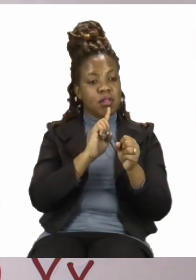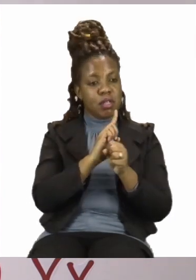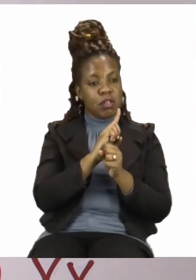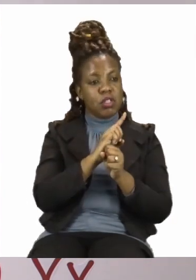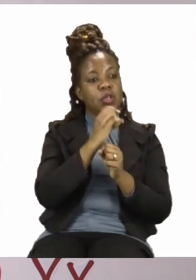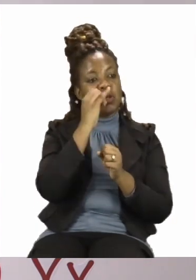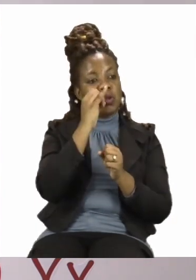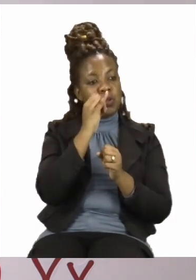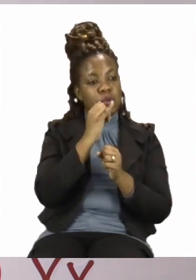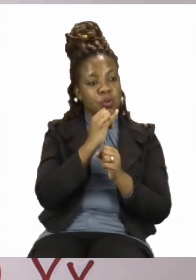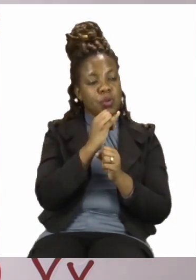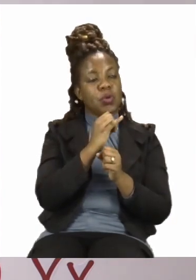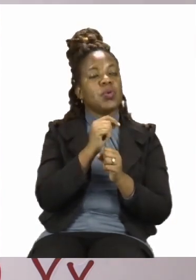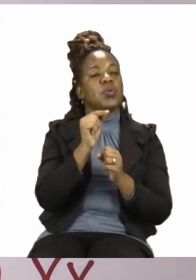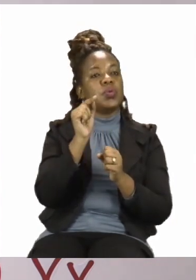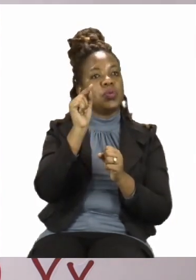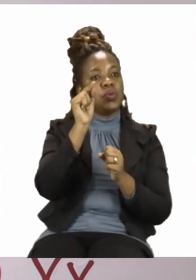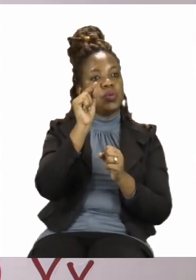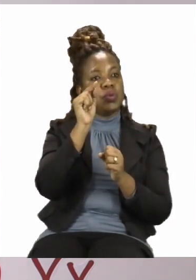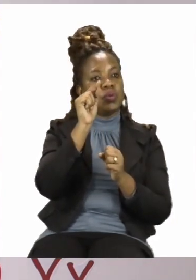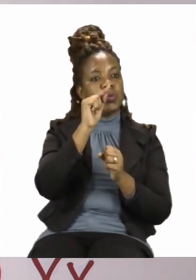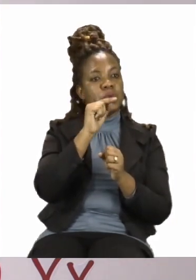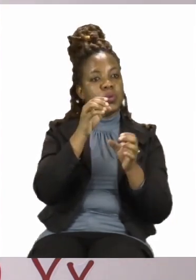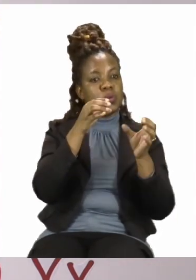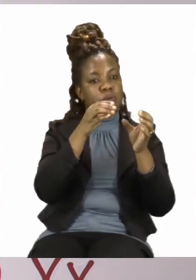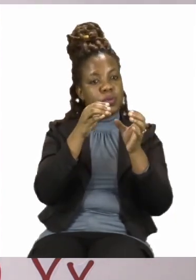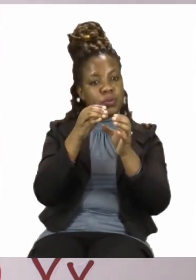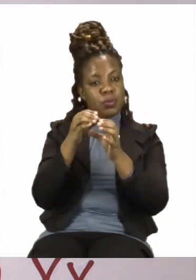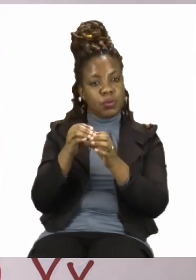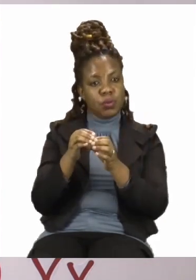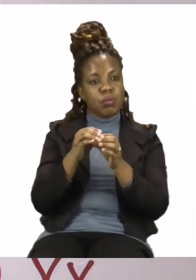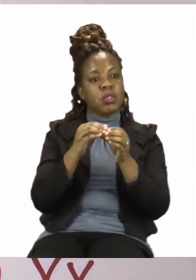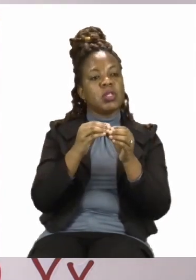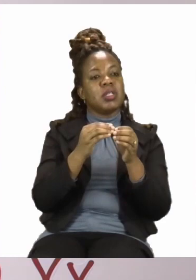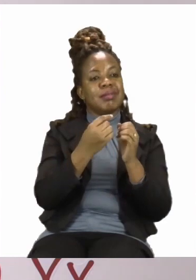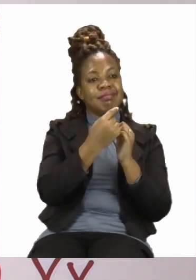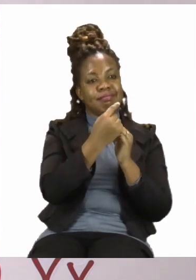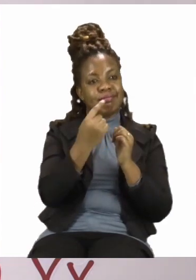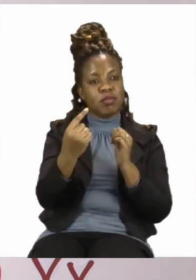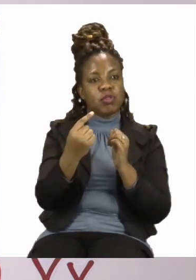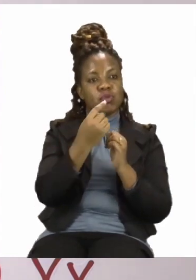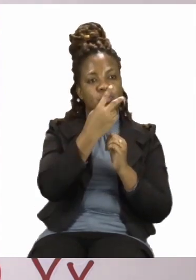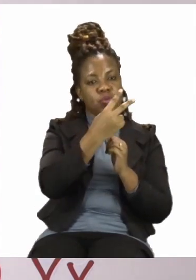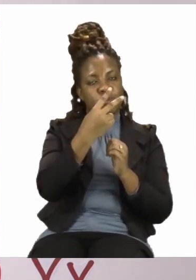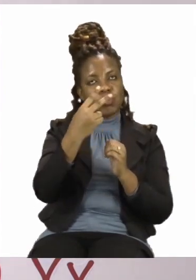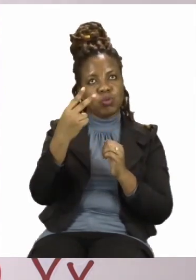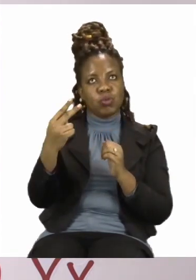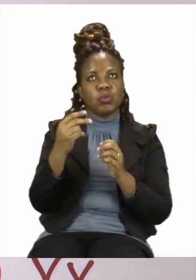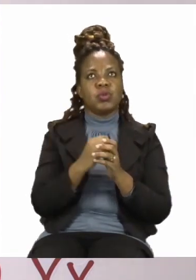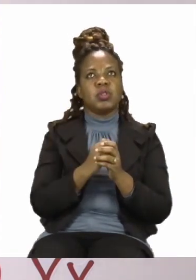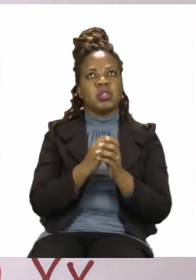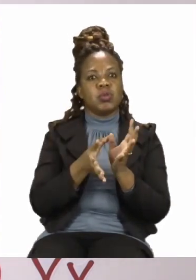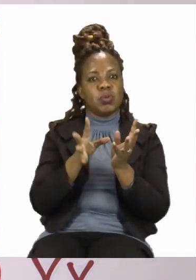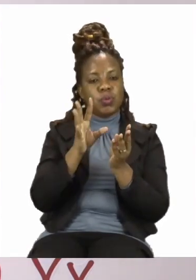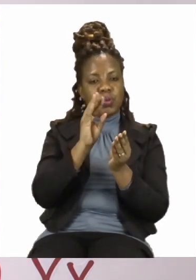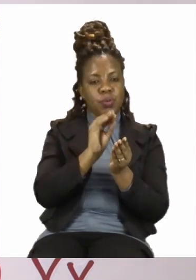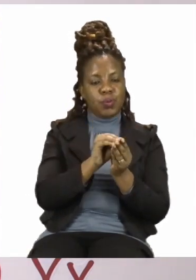then putting 2 things in each of the groups. Take your time, and when you are done, you can join me on